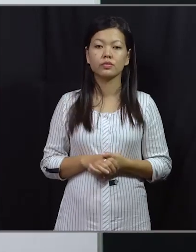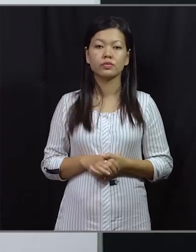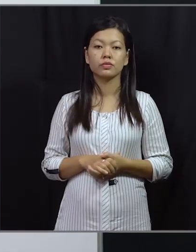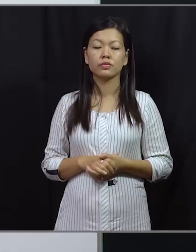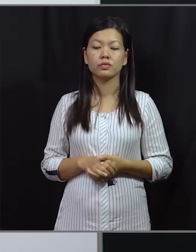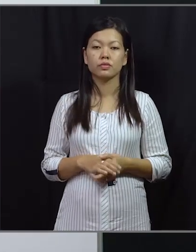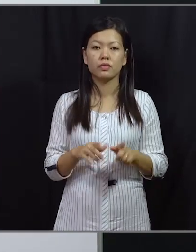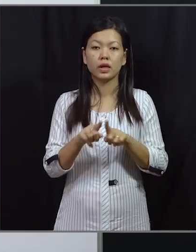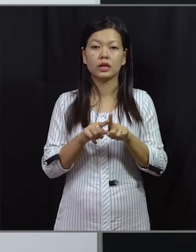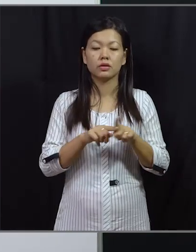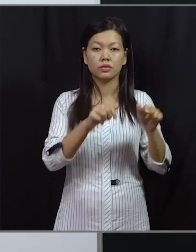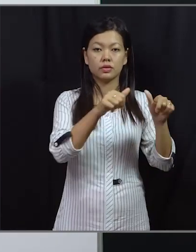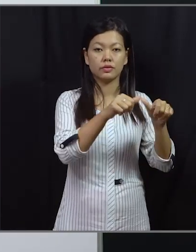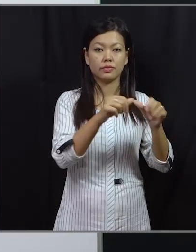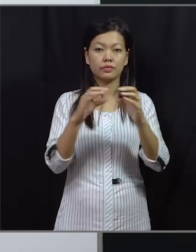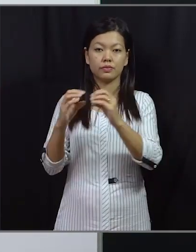A and B